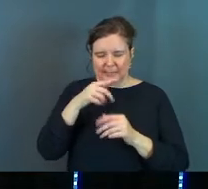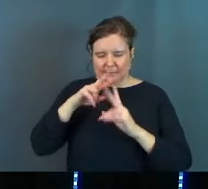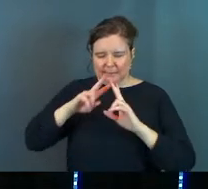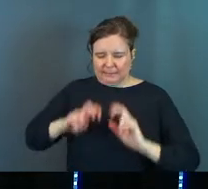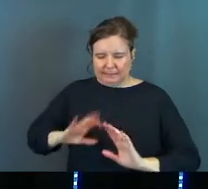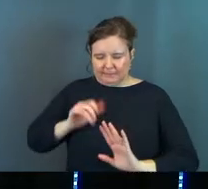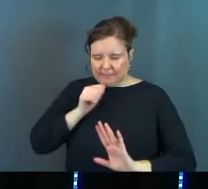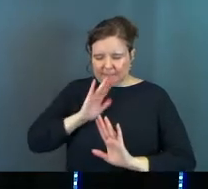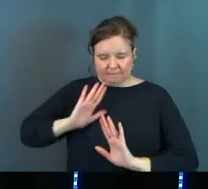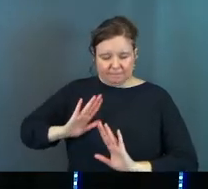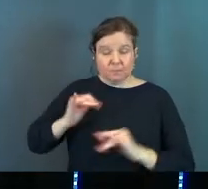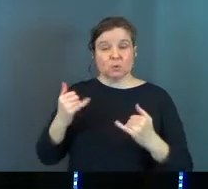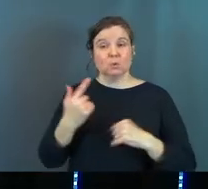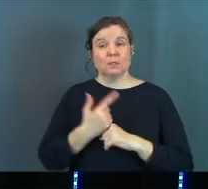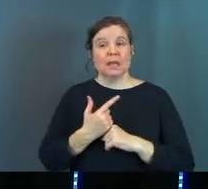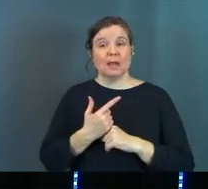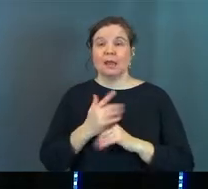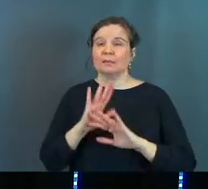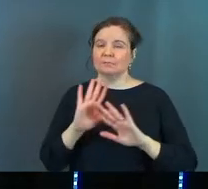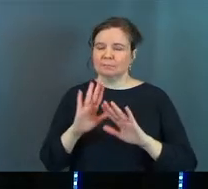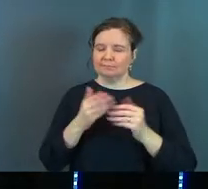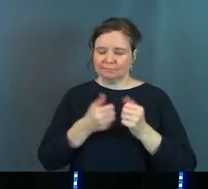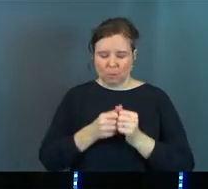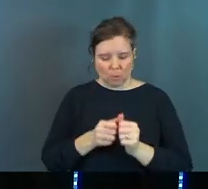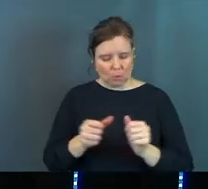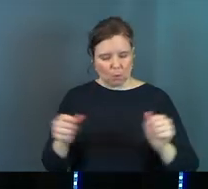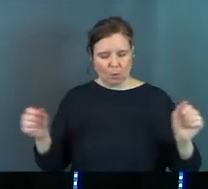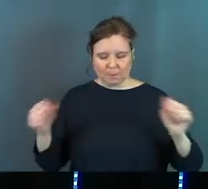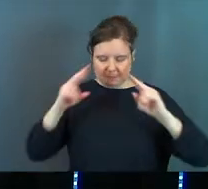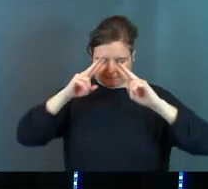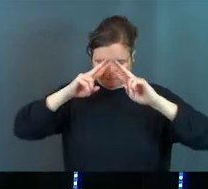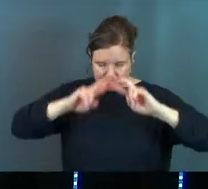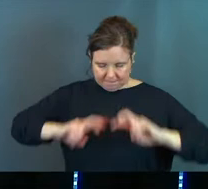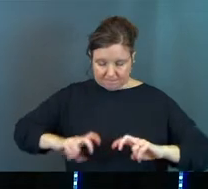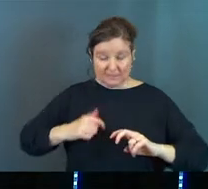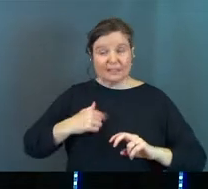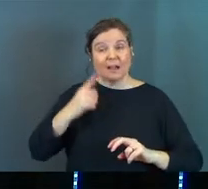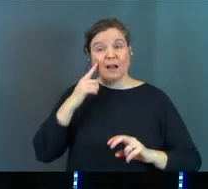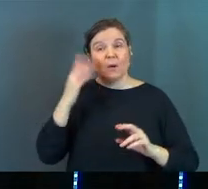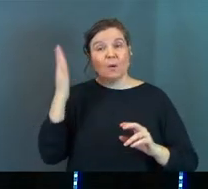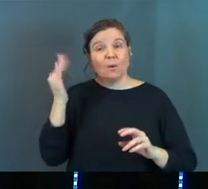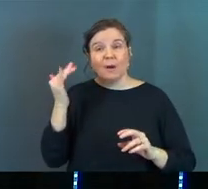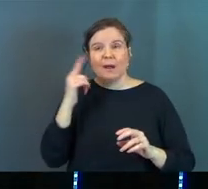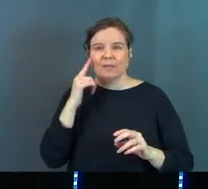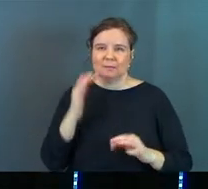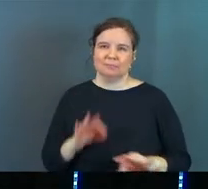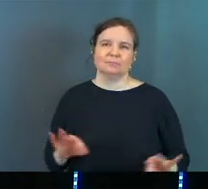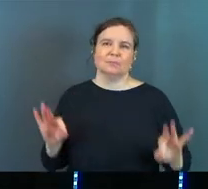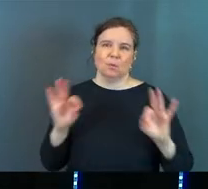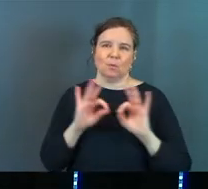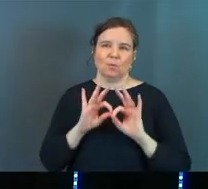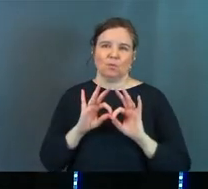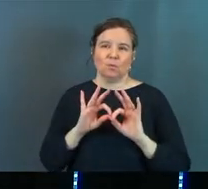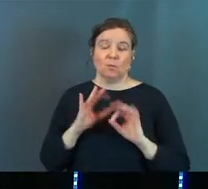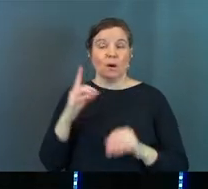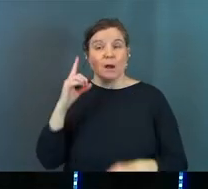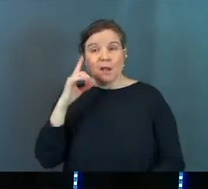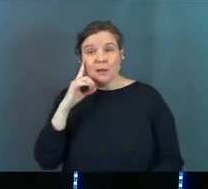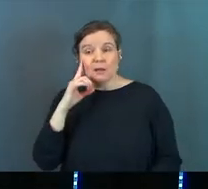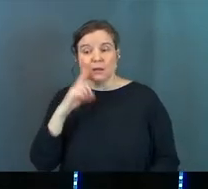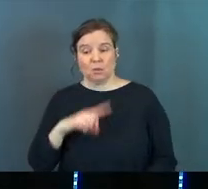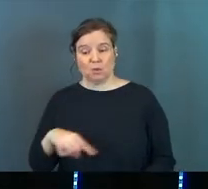there. And today, we're going to let our minds go there because I think it's worth going there. Because I